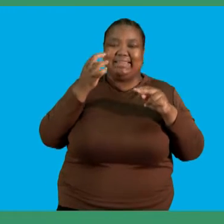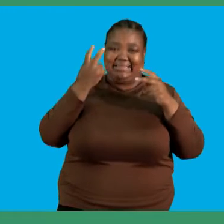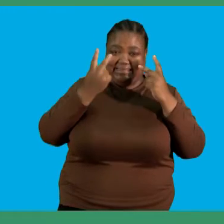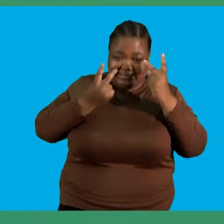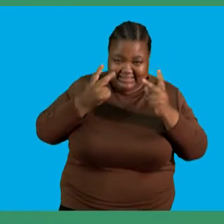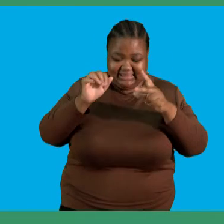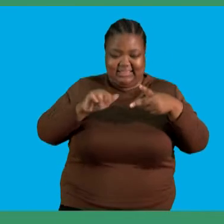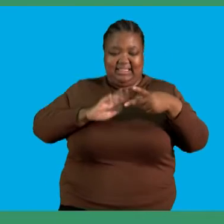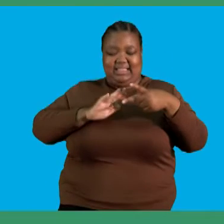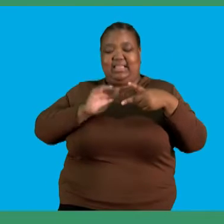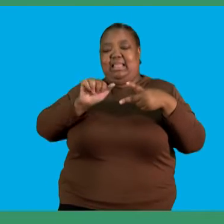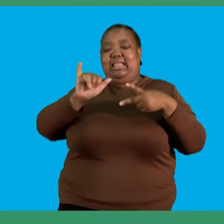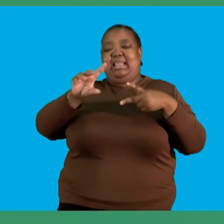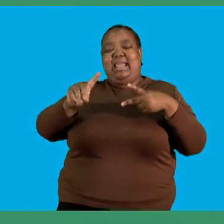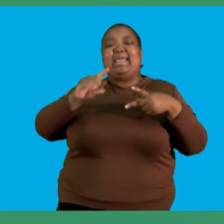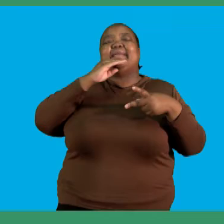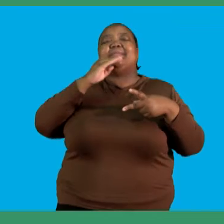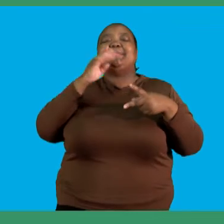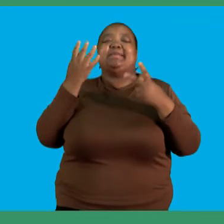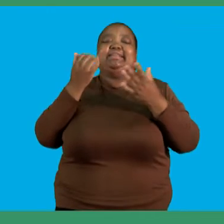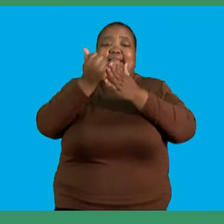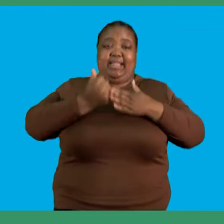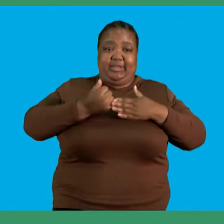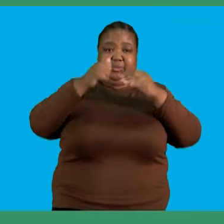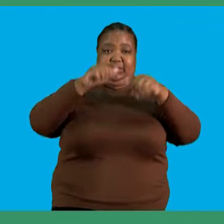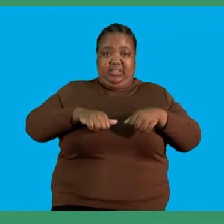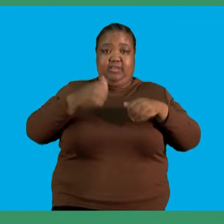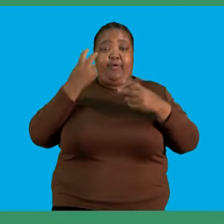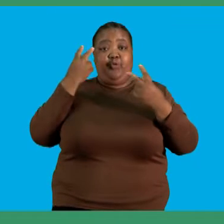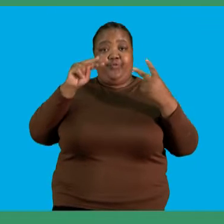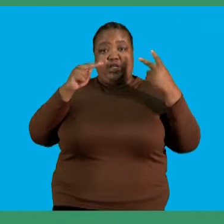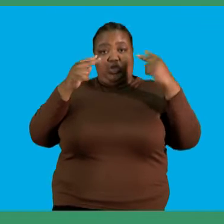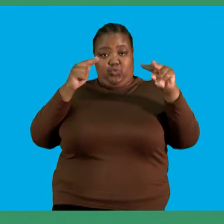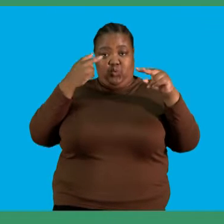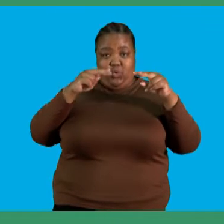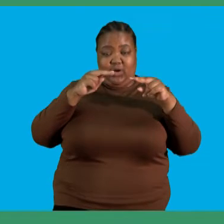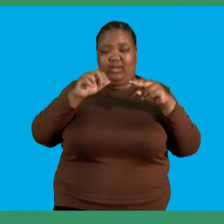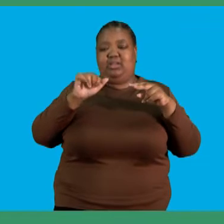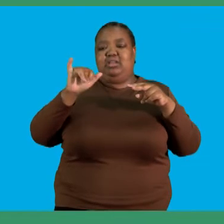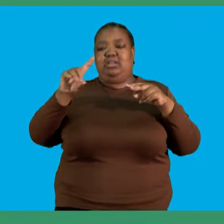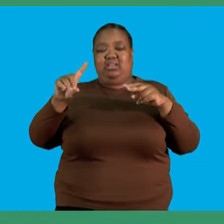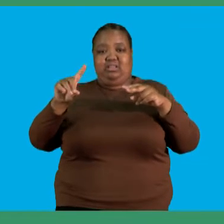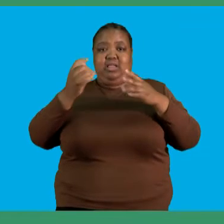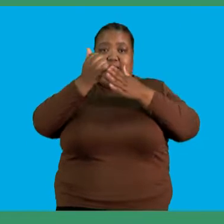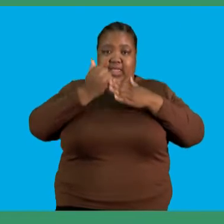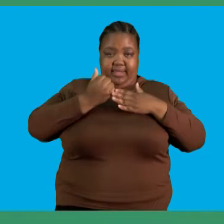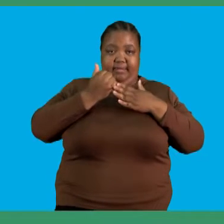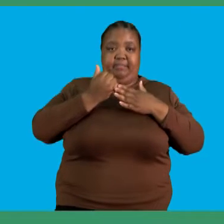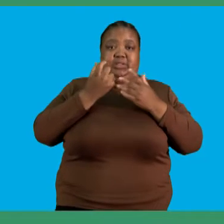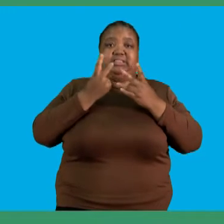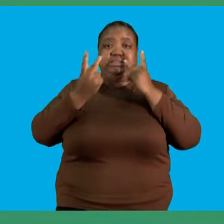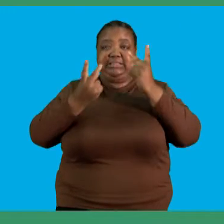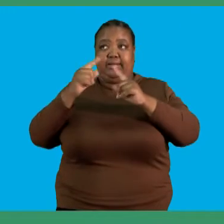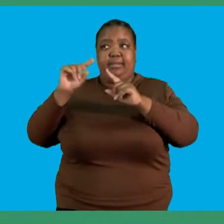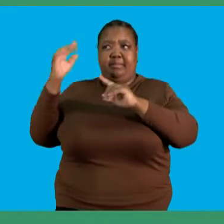So visual aids would help us to see the point that is being communicated by the